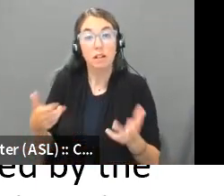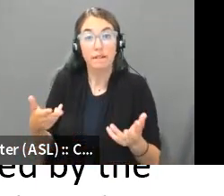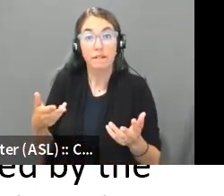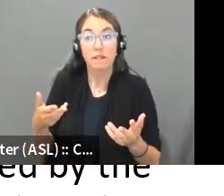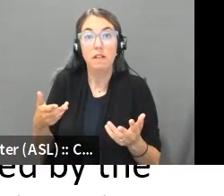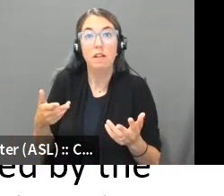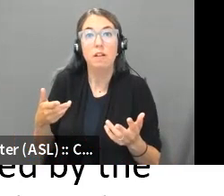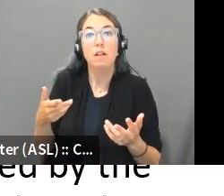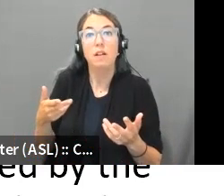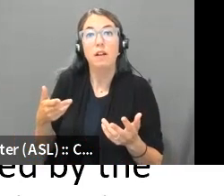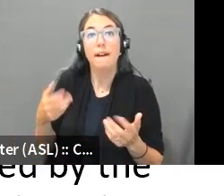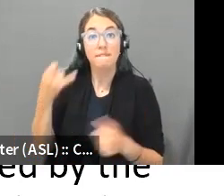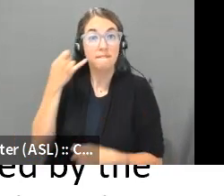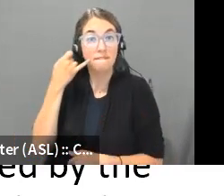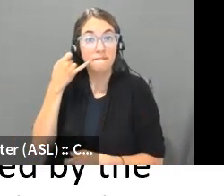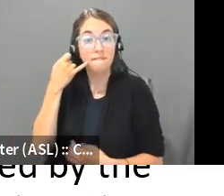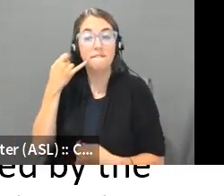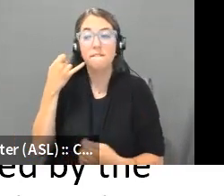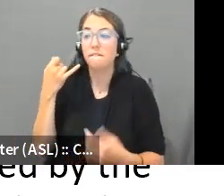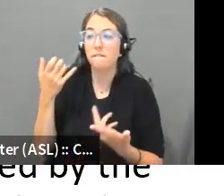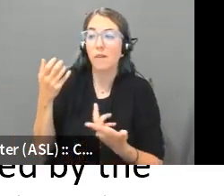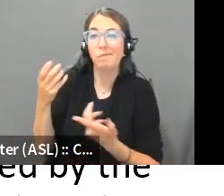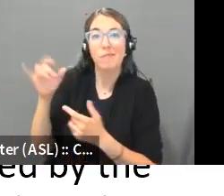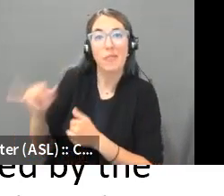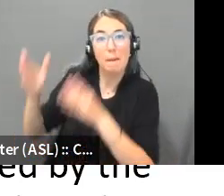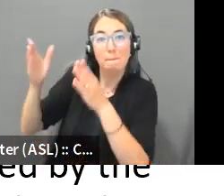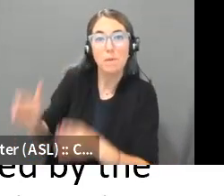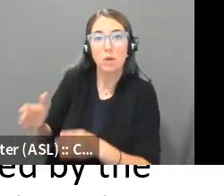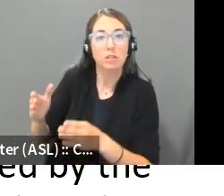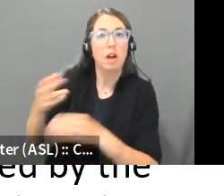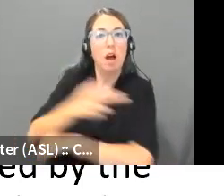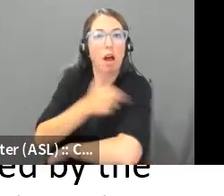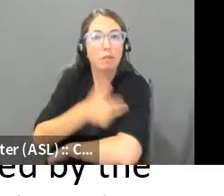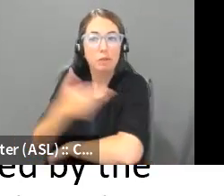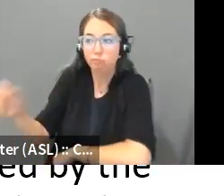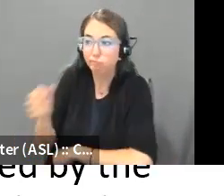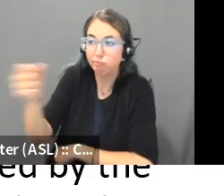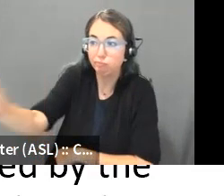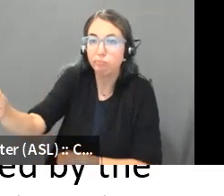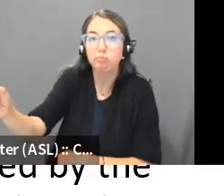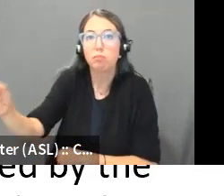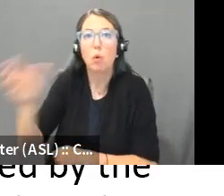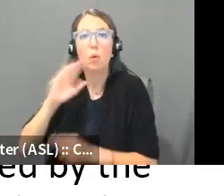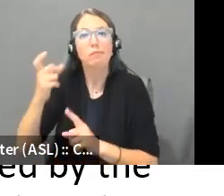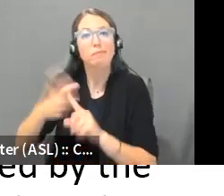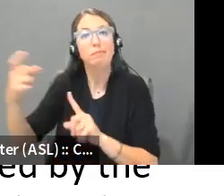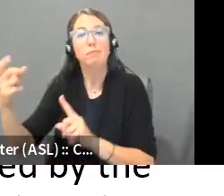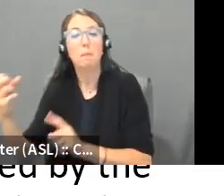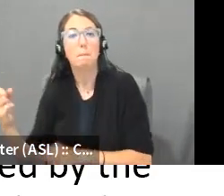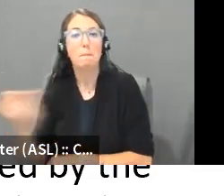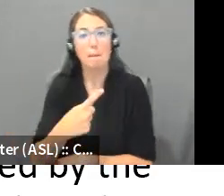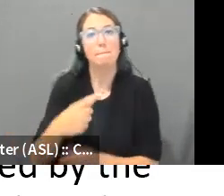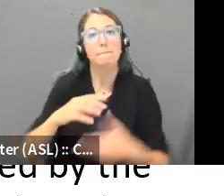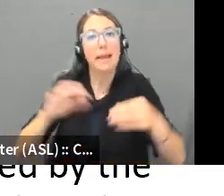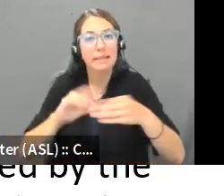alert them when the older adult is admitted to or discharged from the hospital. So the area agency on aging is able to